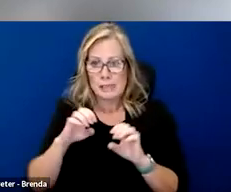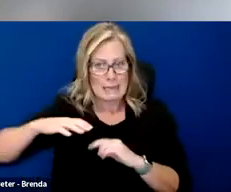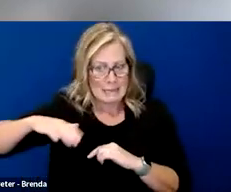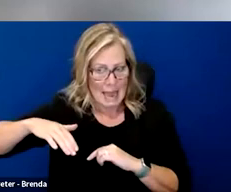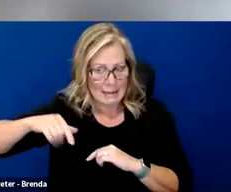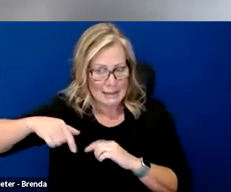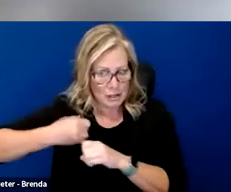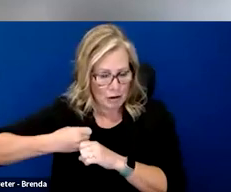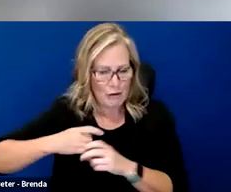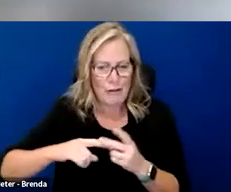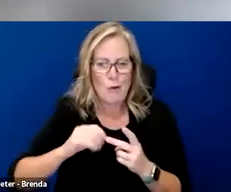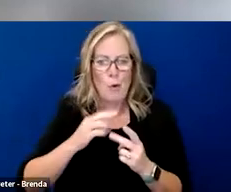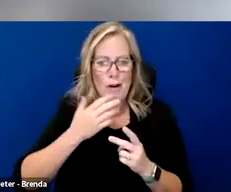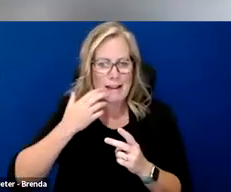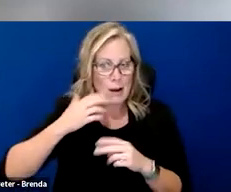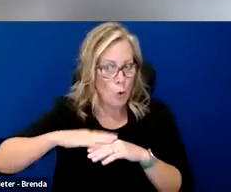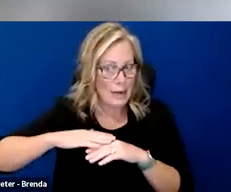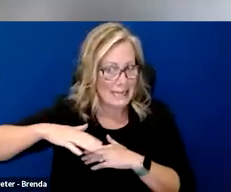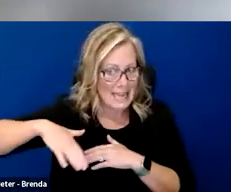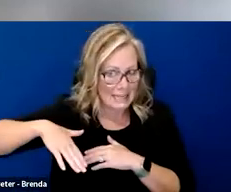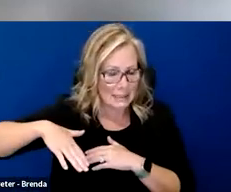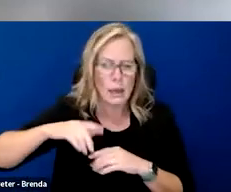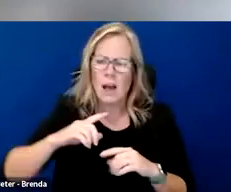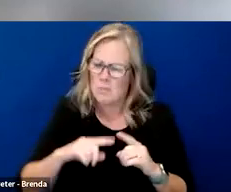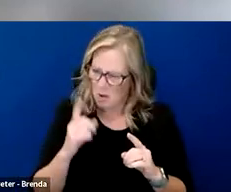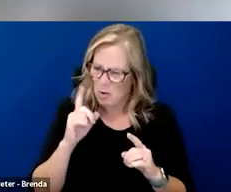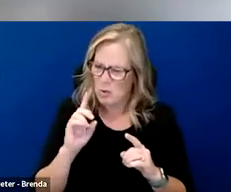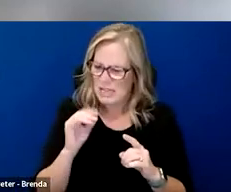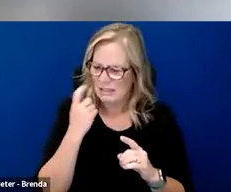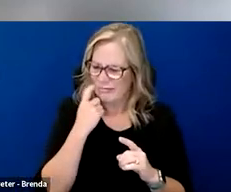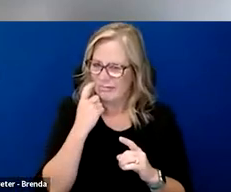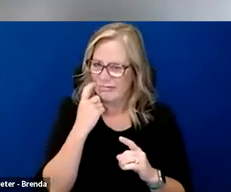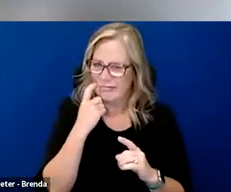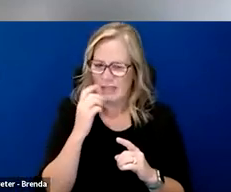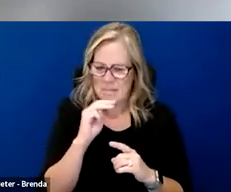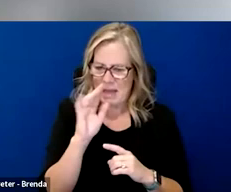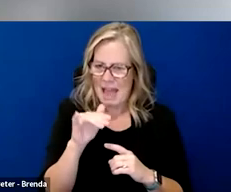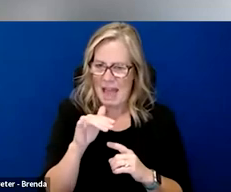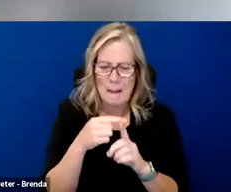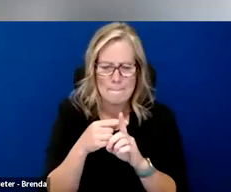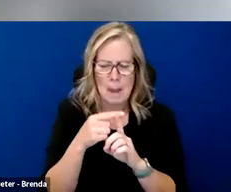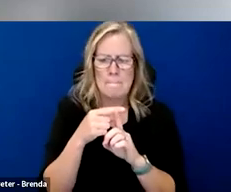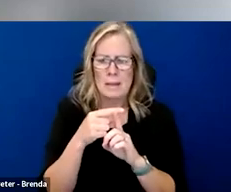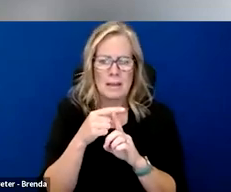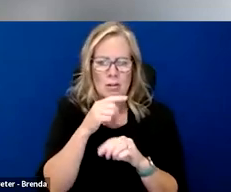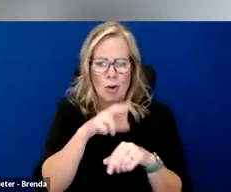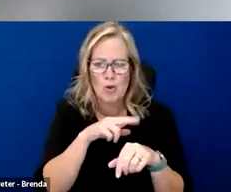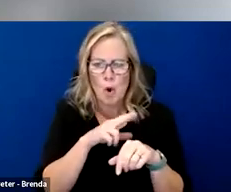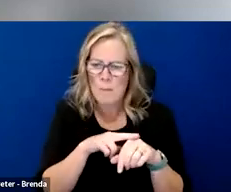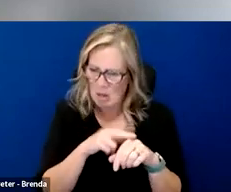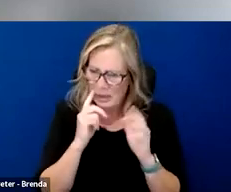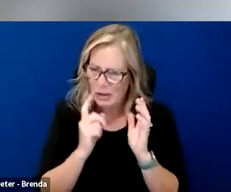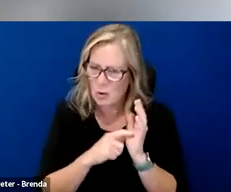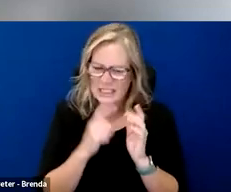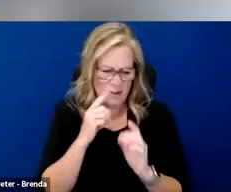But we did experience in BC hotter than normal temperatures in May. And so, Sarah, given